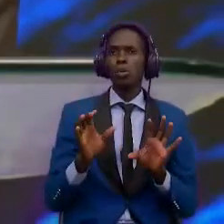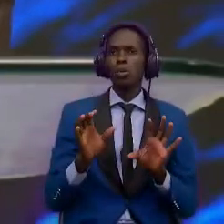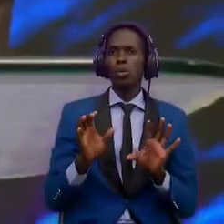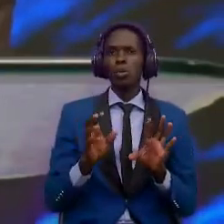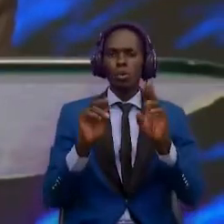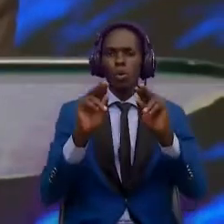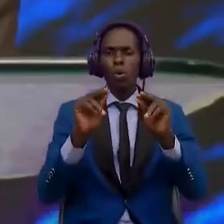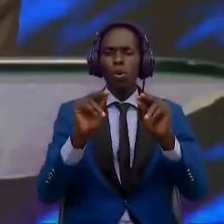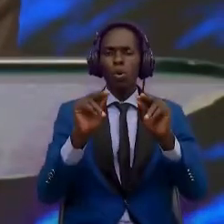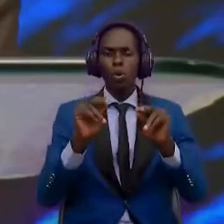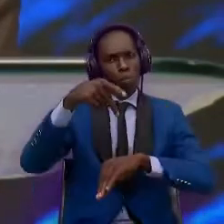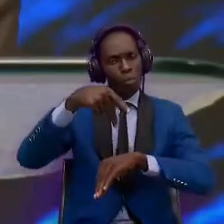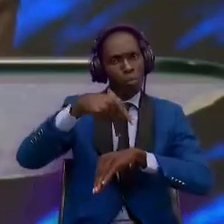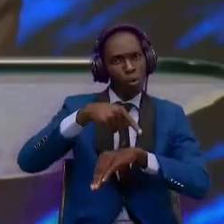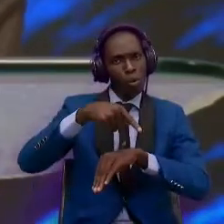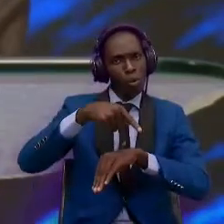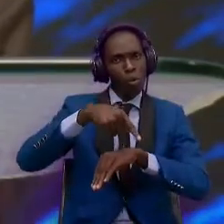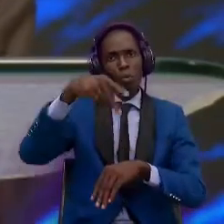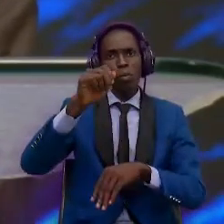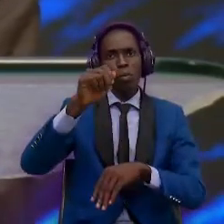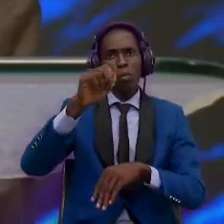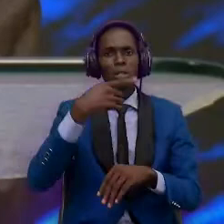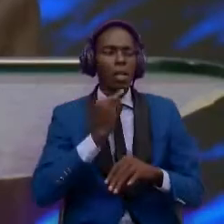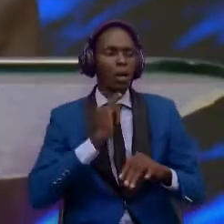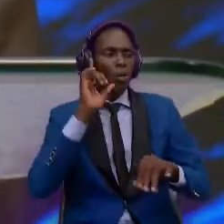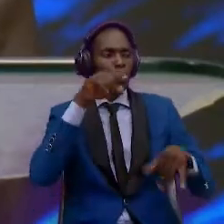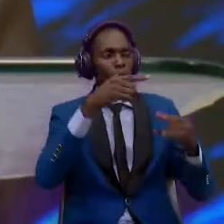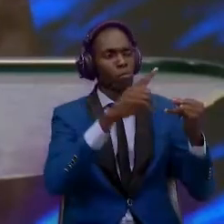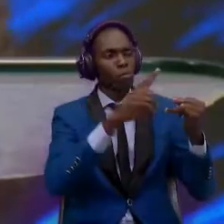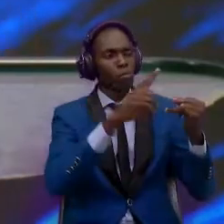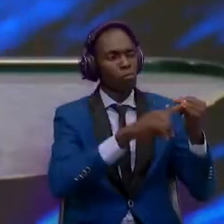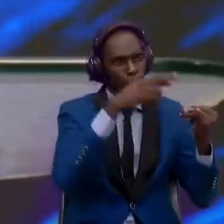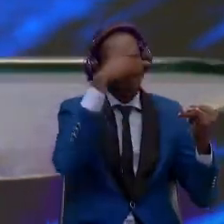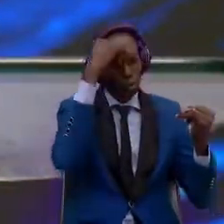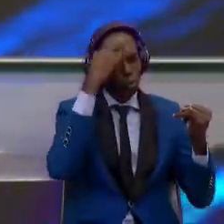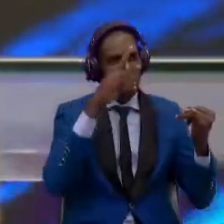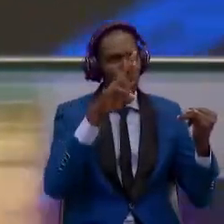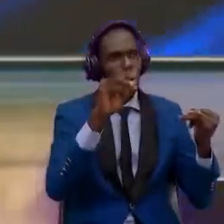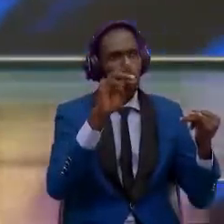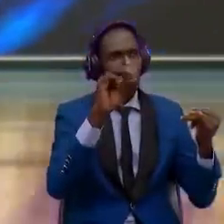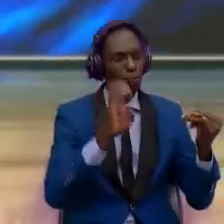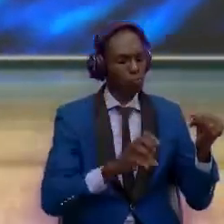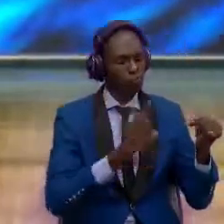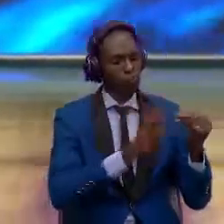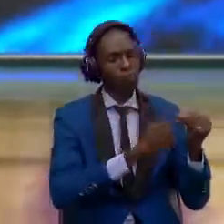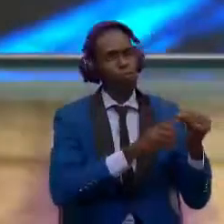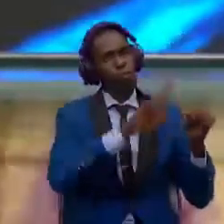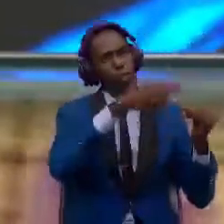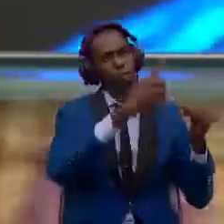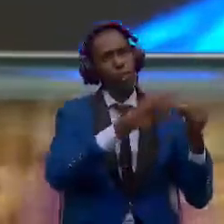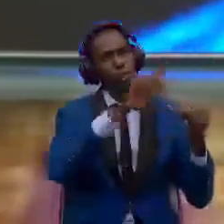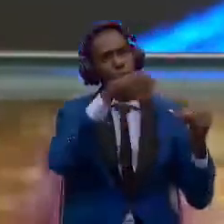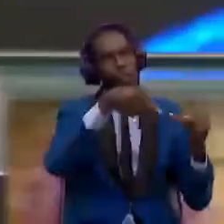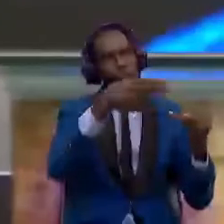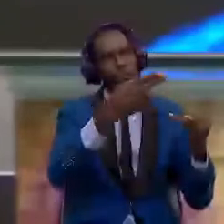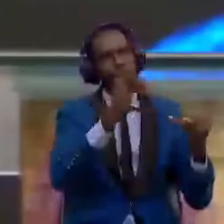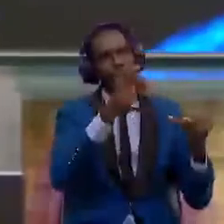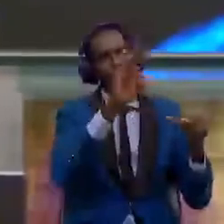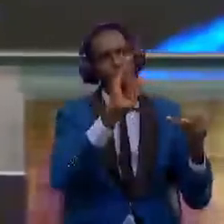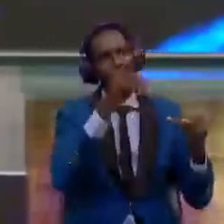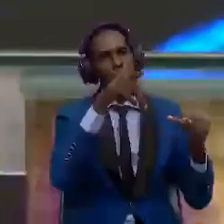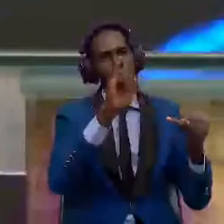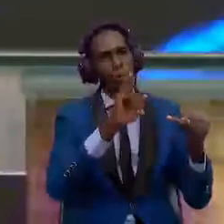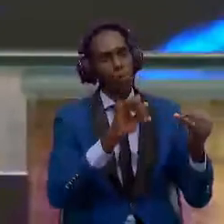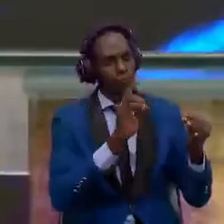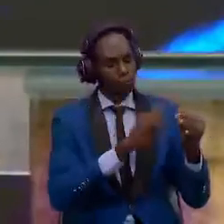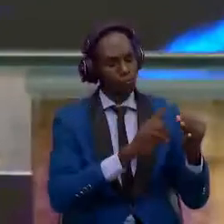I'll get to Philippi, I'll get to Ephesus, and then this is the place I will be until the time